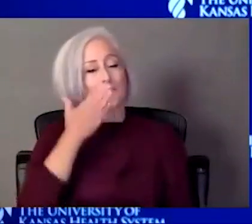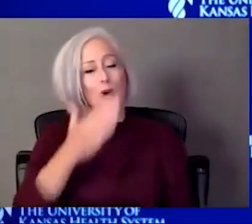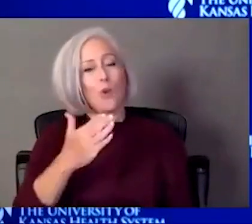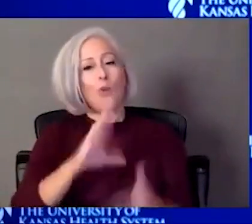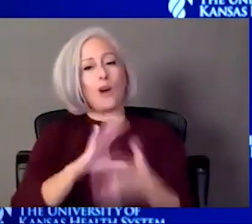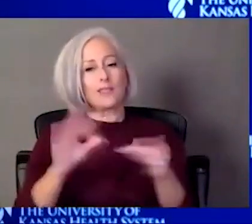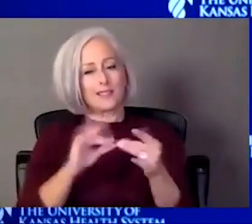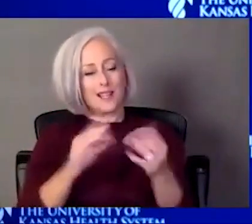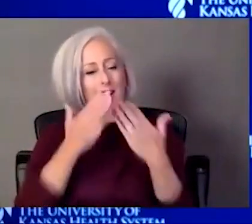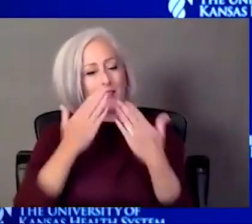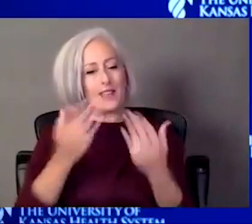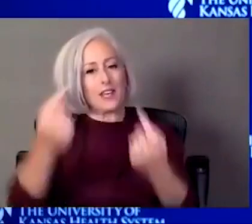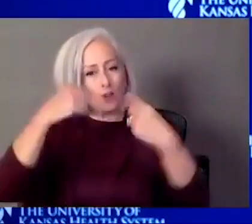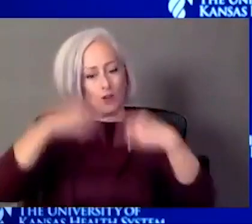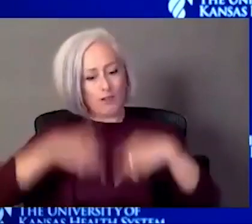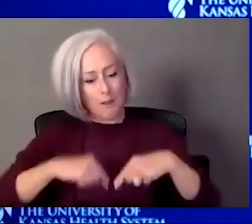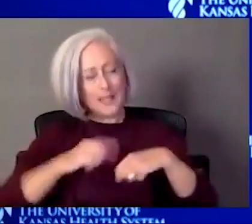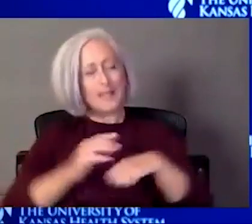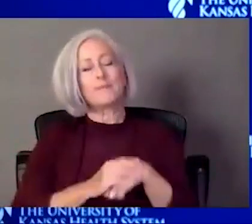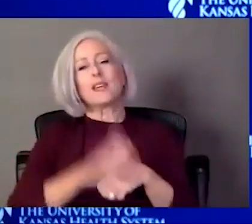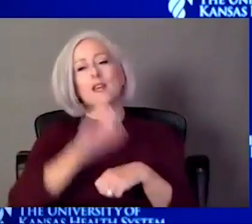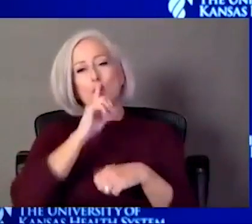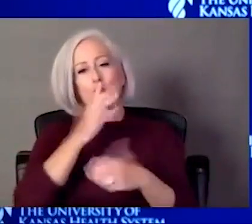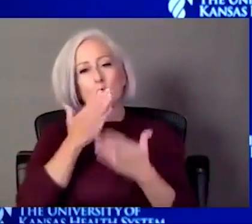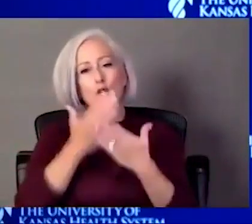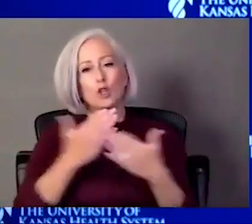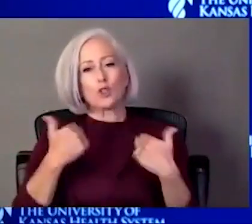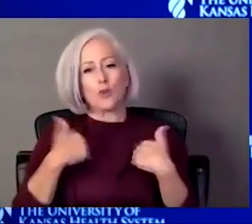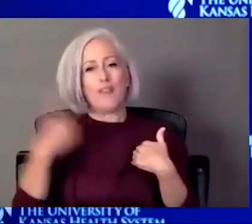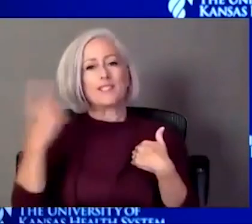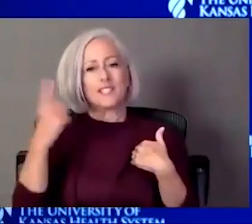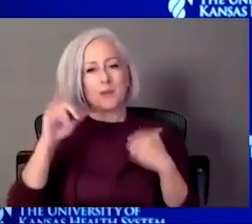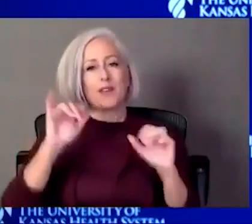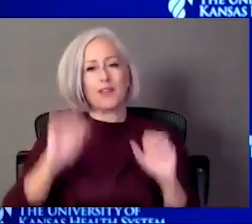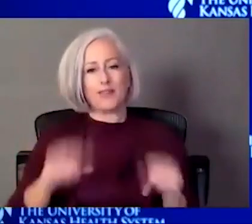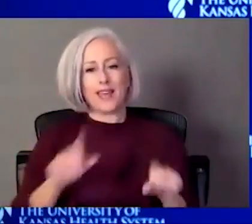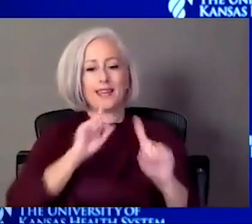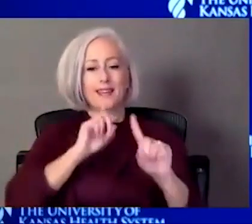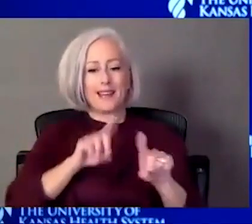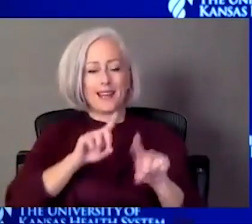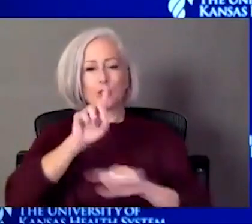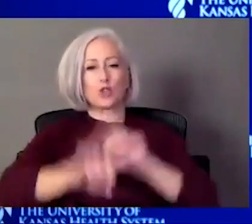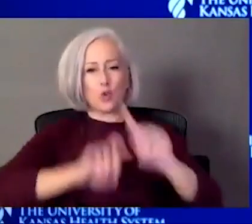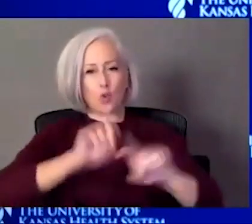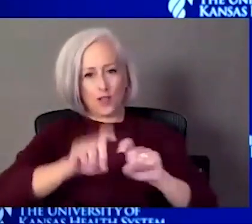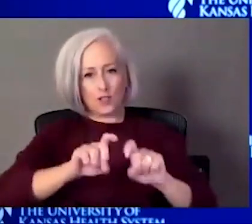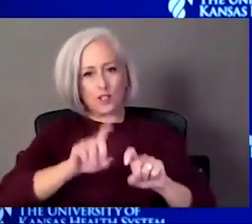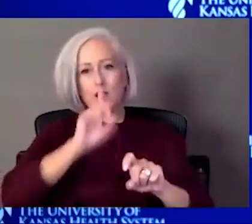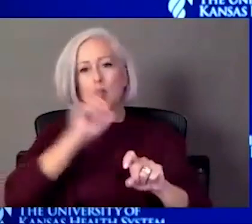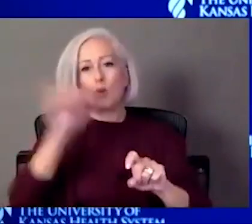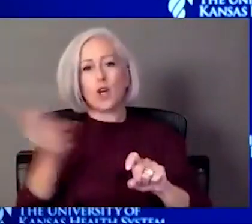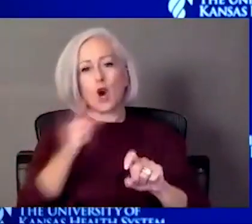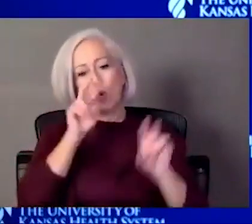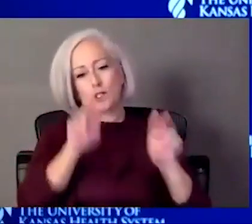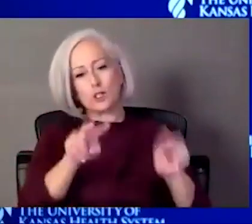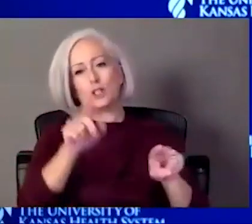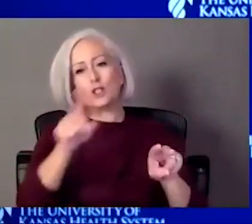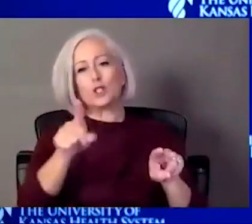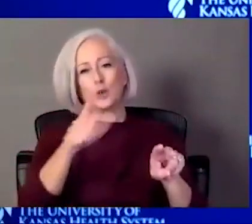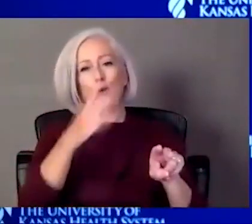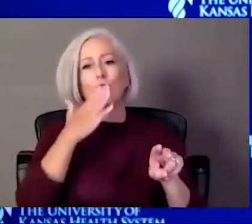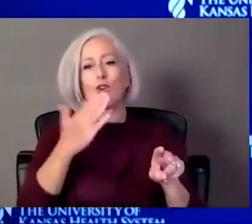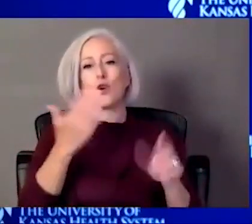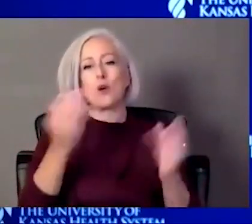coming on. It's always good to have somebody who can answer these questions, and we always look to you for knowledge, so thank you very much.